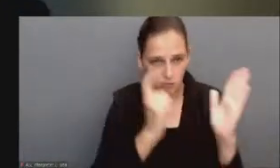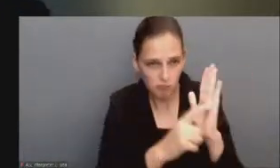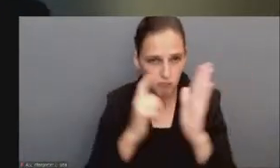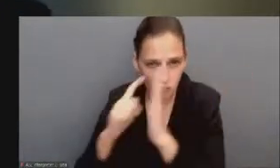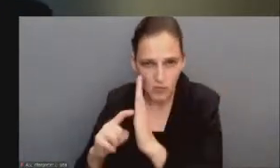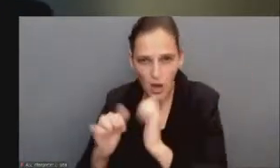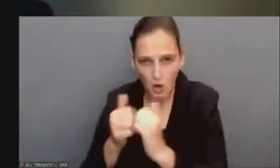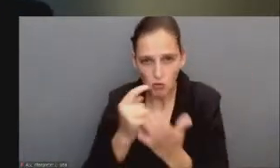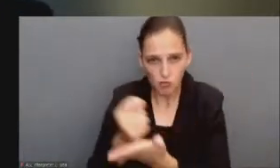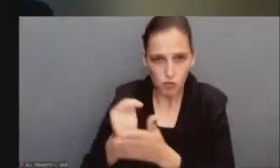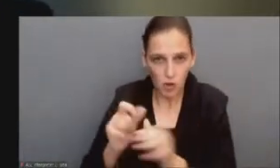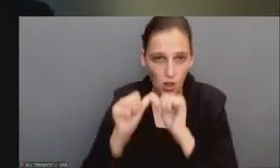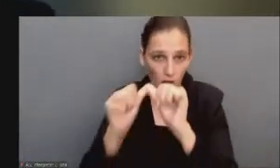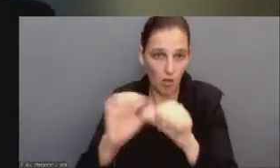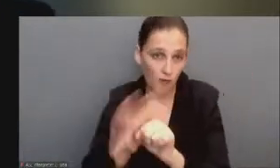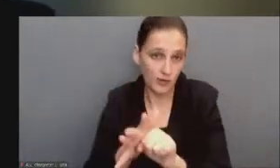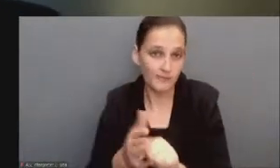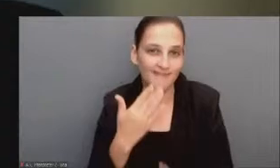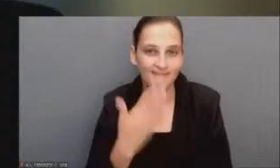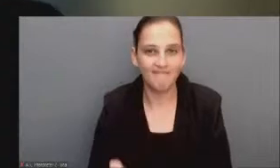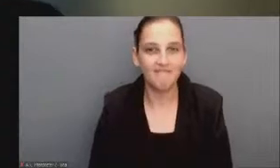COVID. Thank you.